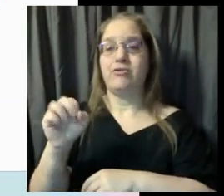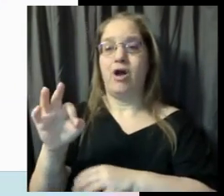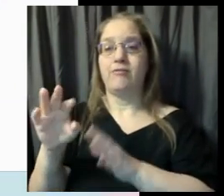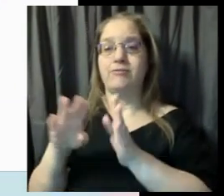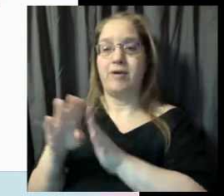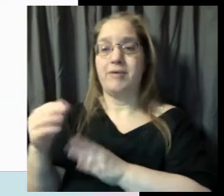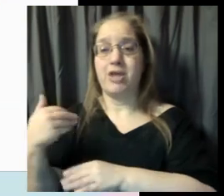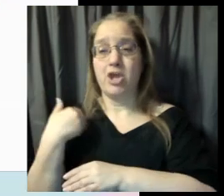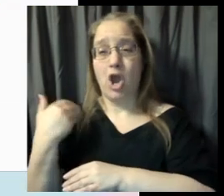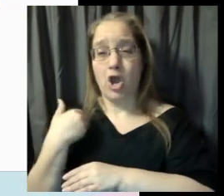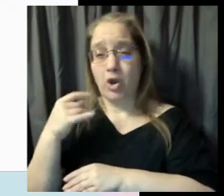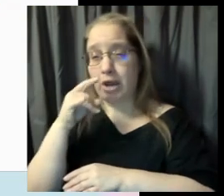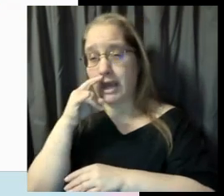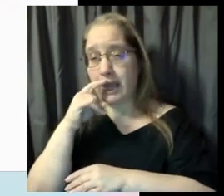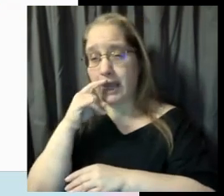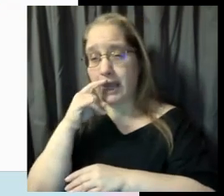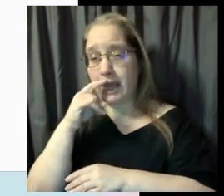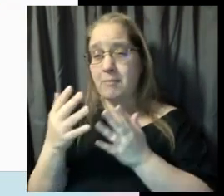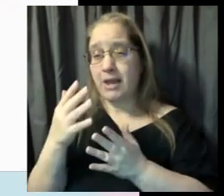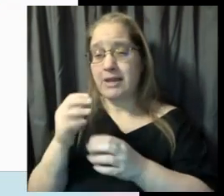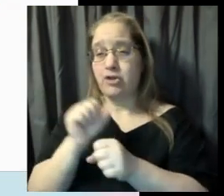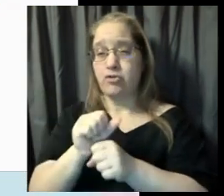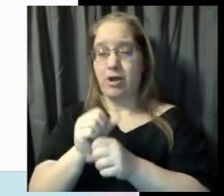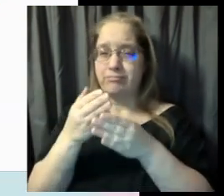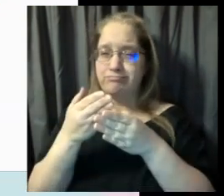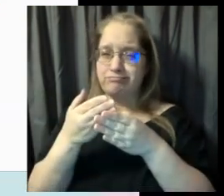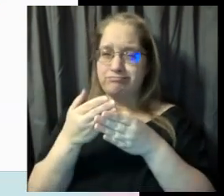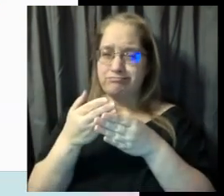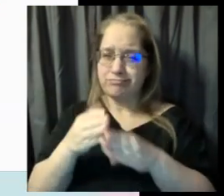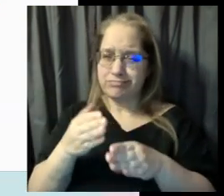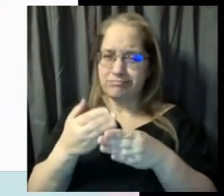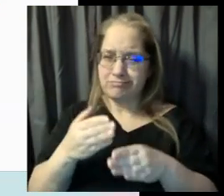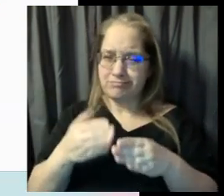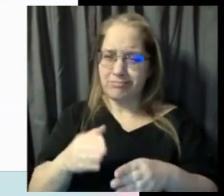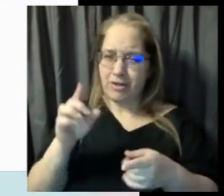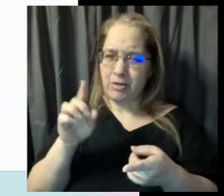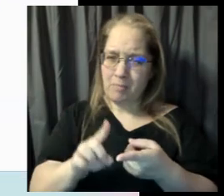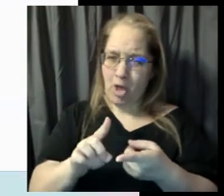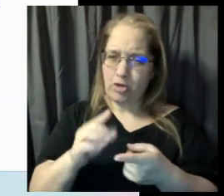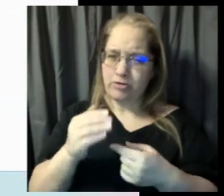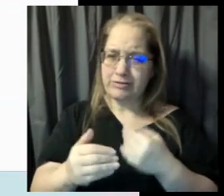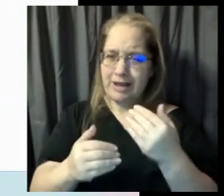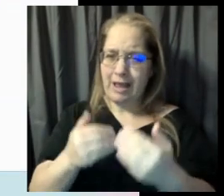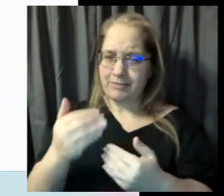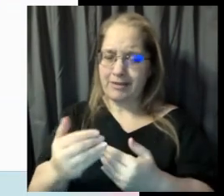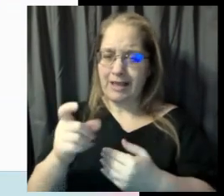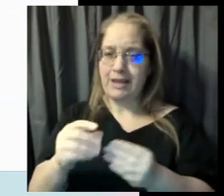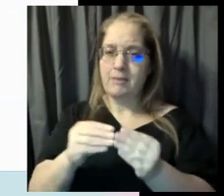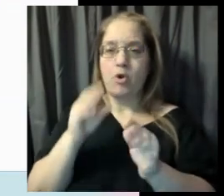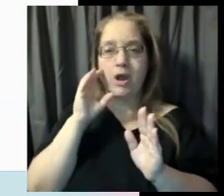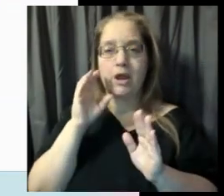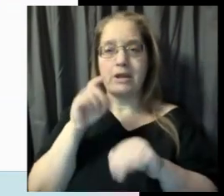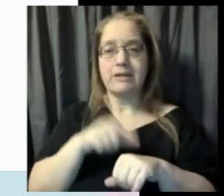children may need tasks broken down into shorter and fewer steps, and they may need more time with